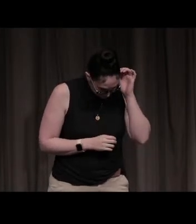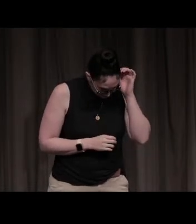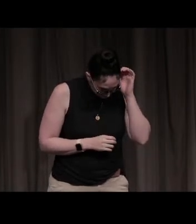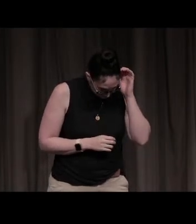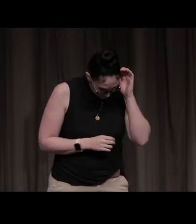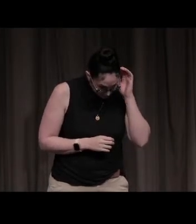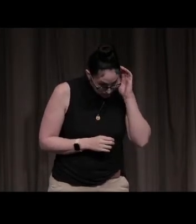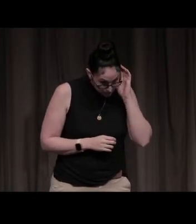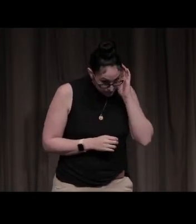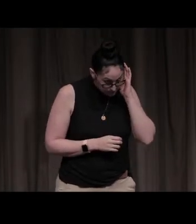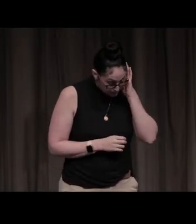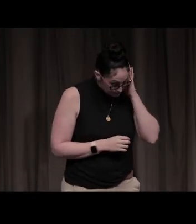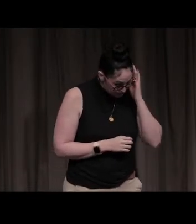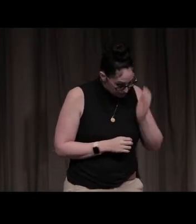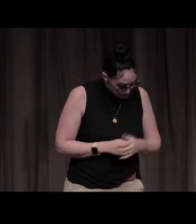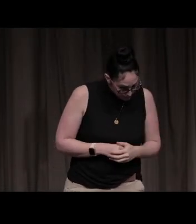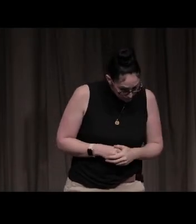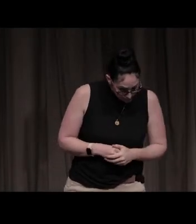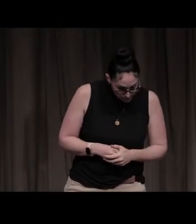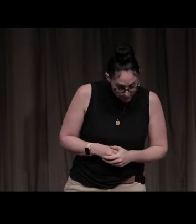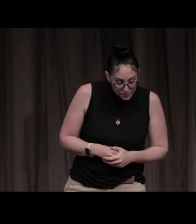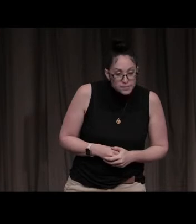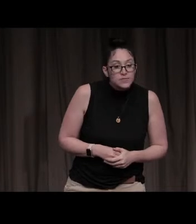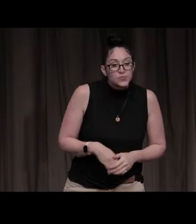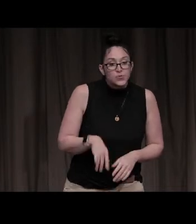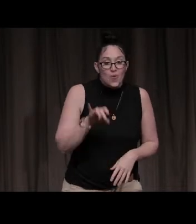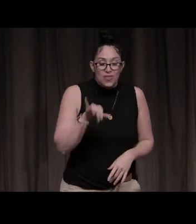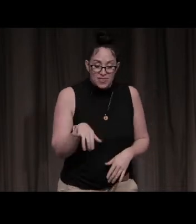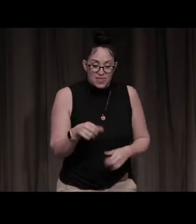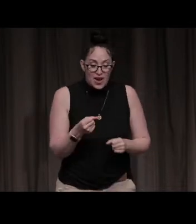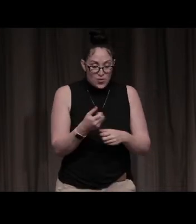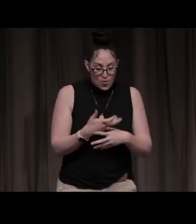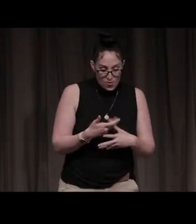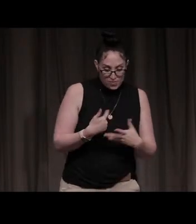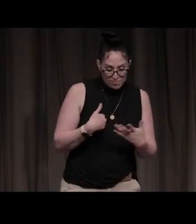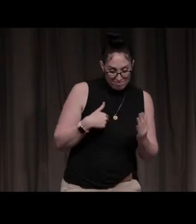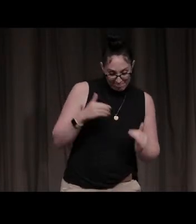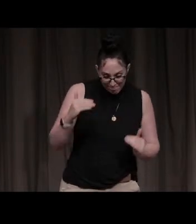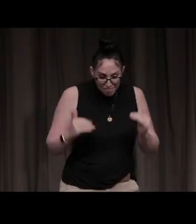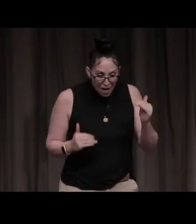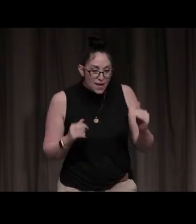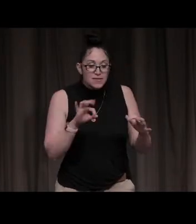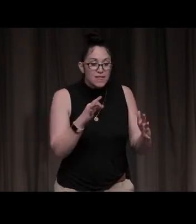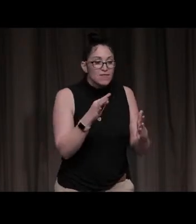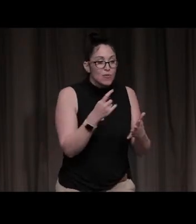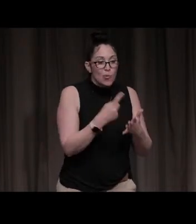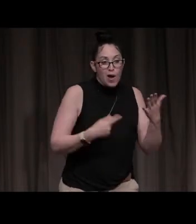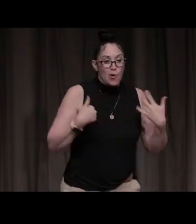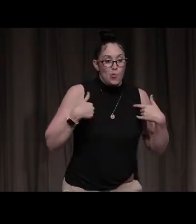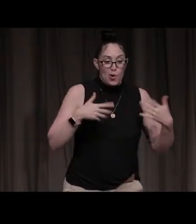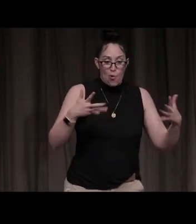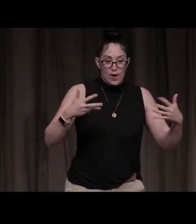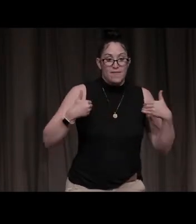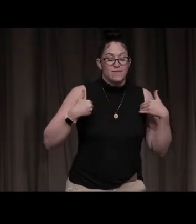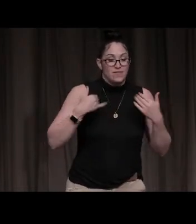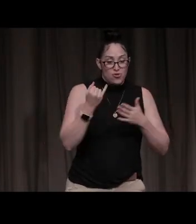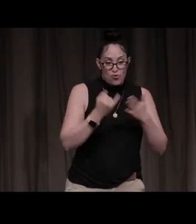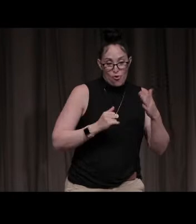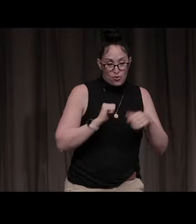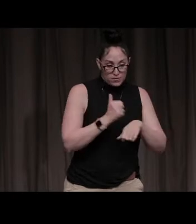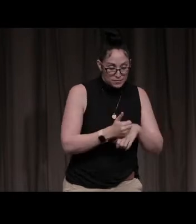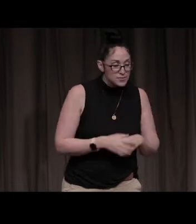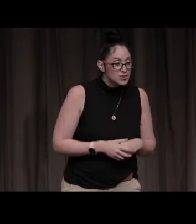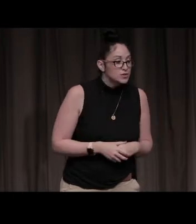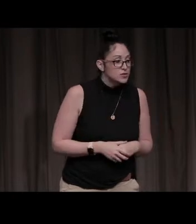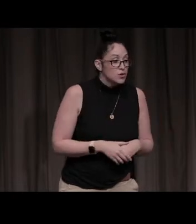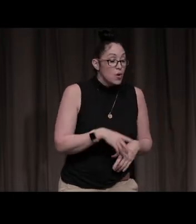creates indifferences within the balance, right, of what we have in the collection. So these moments, like the Collectors Council